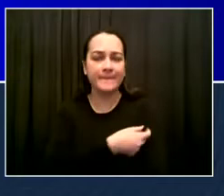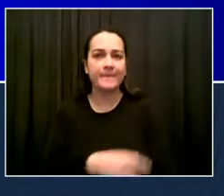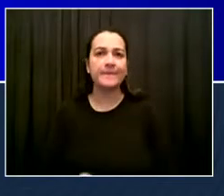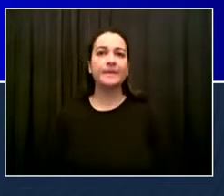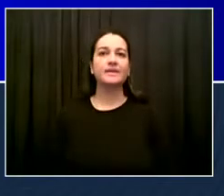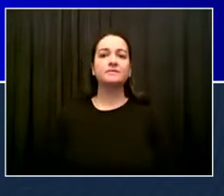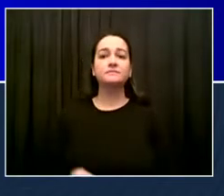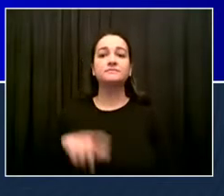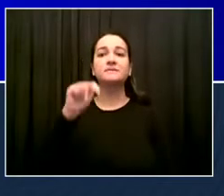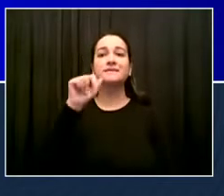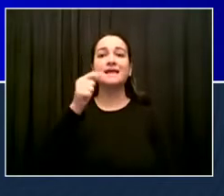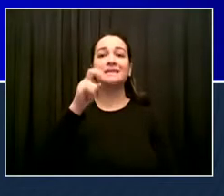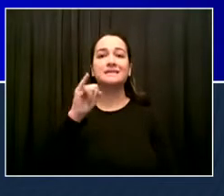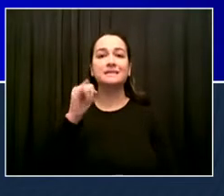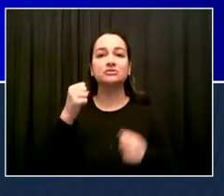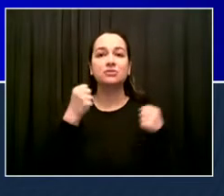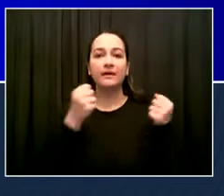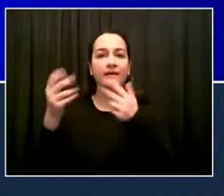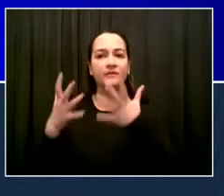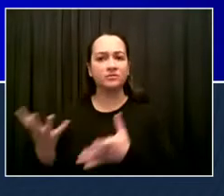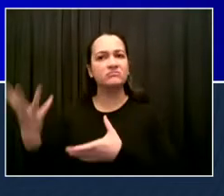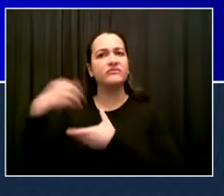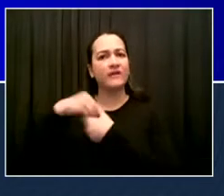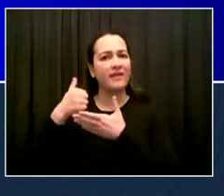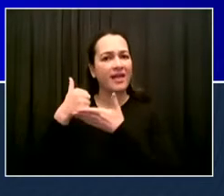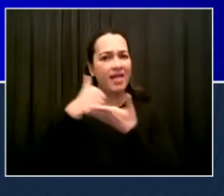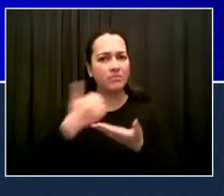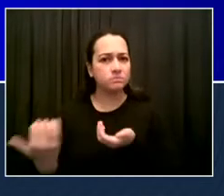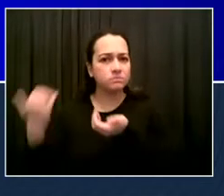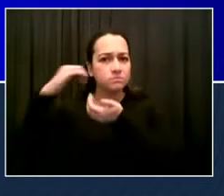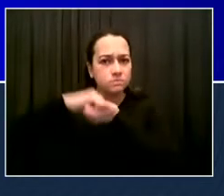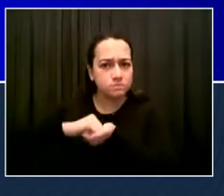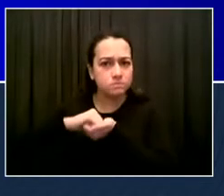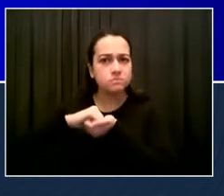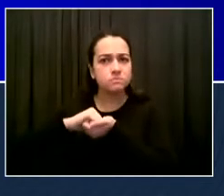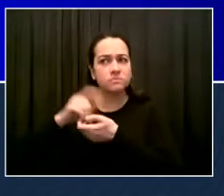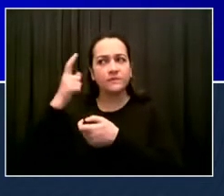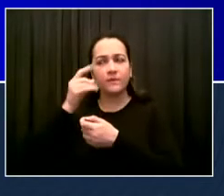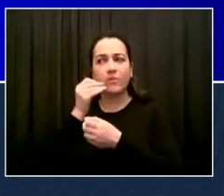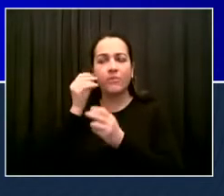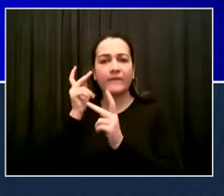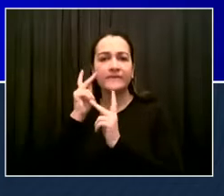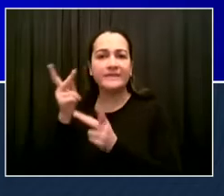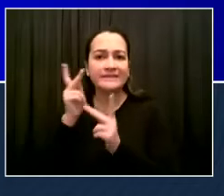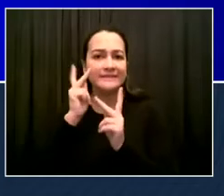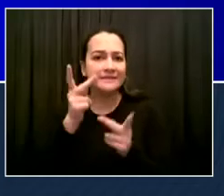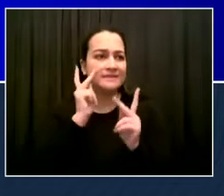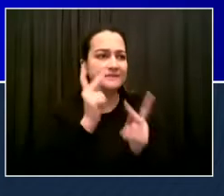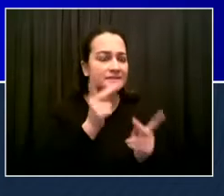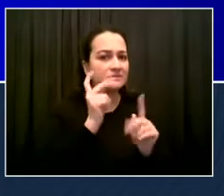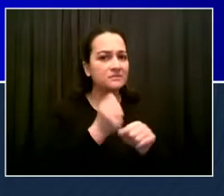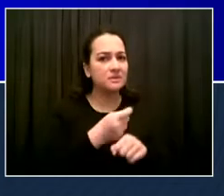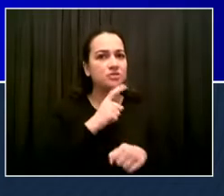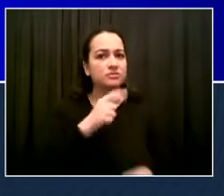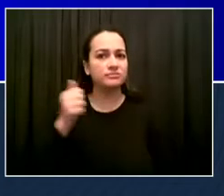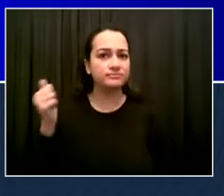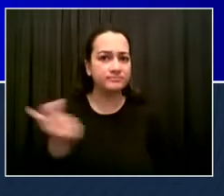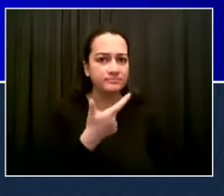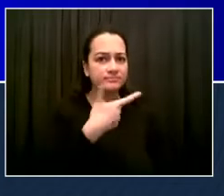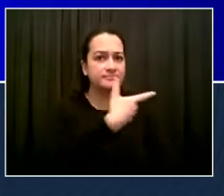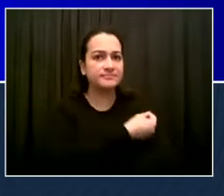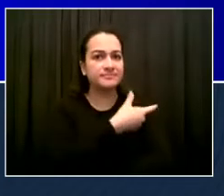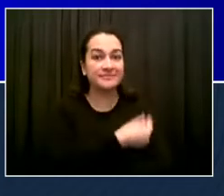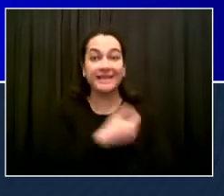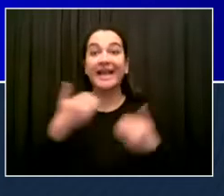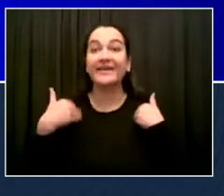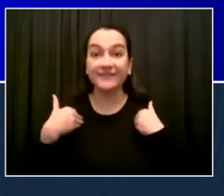people committed to reaching homebound New Yorkers, folks who cannot get out of their homes, who are vulnerable. And what